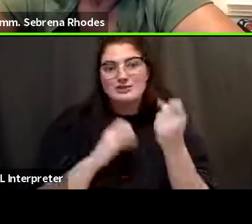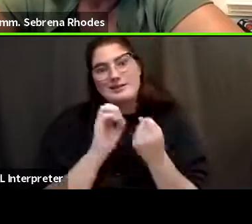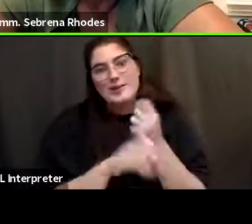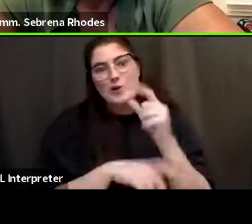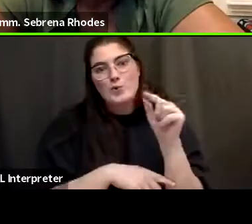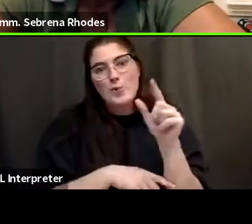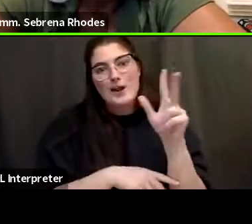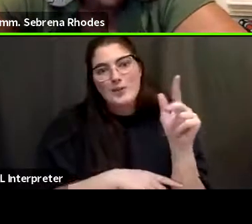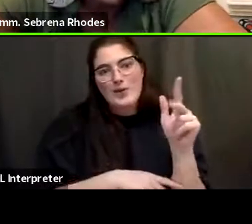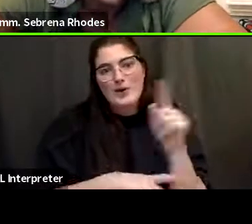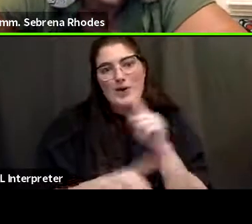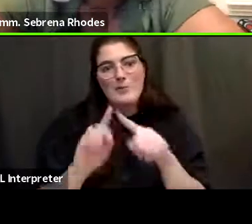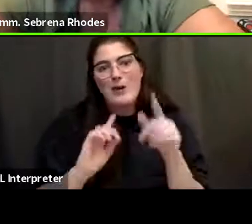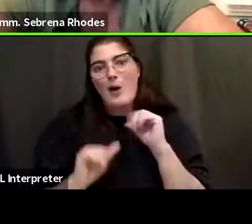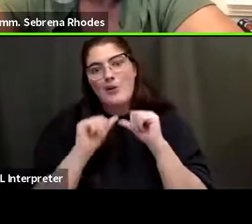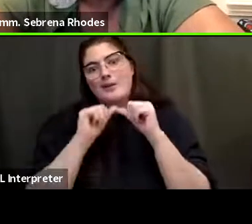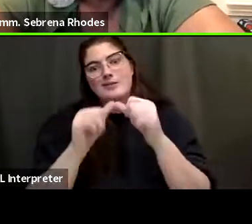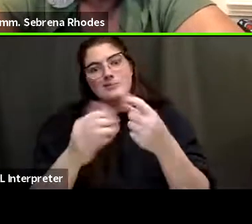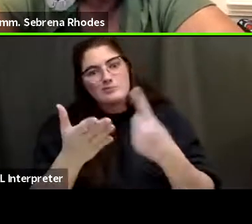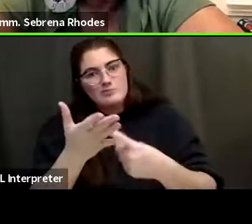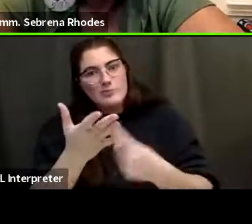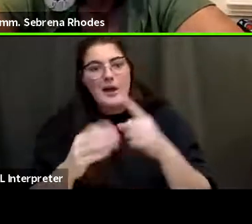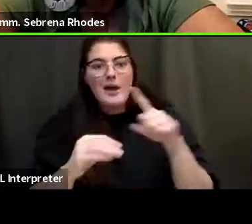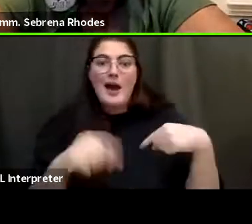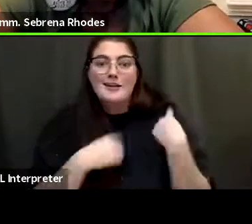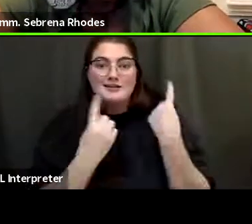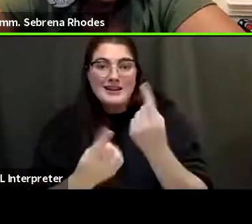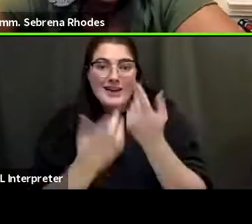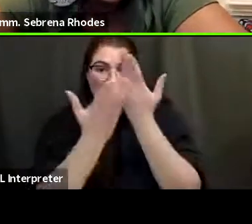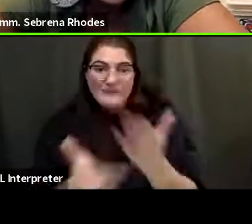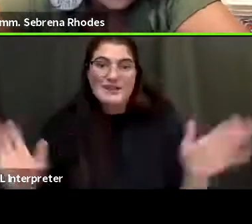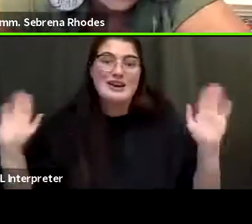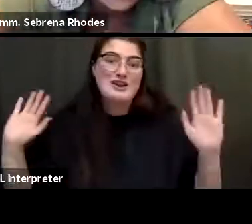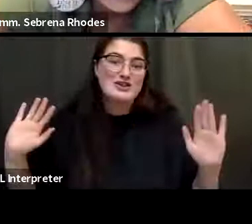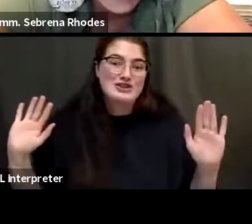I will keep talking about it until it's finished.